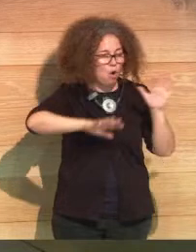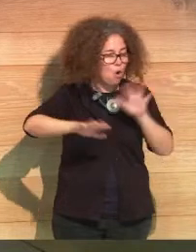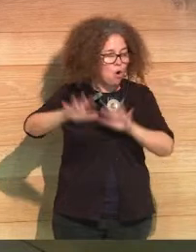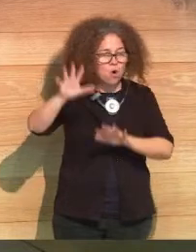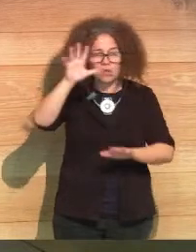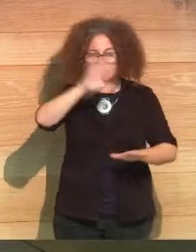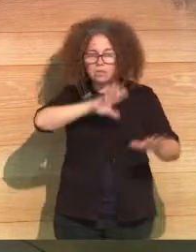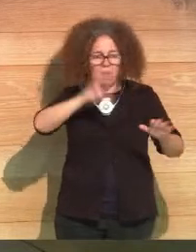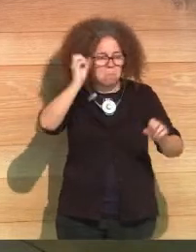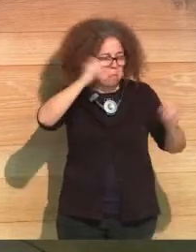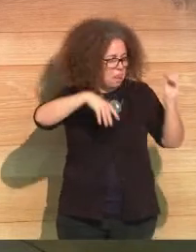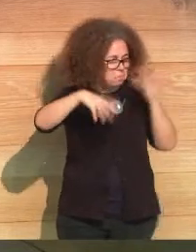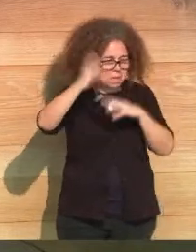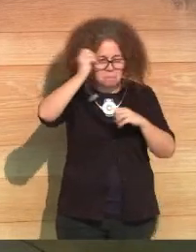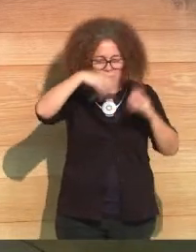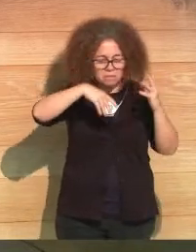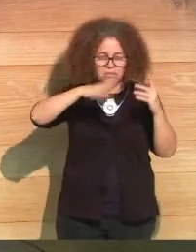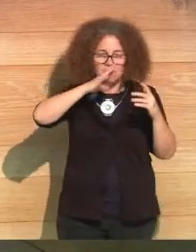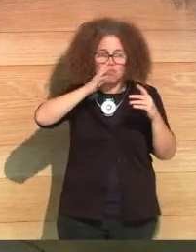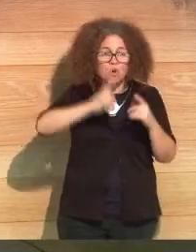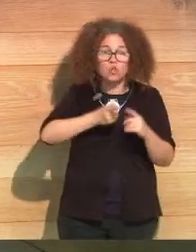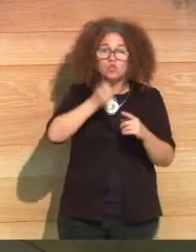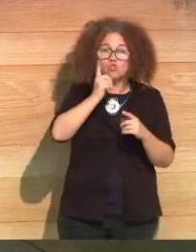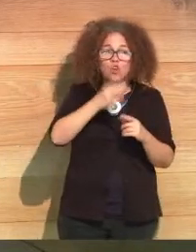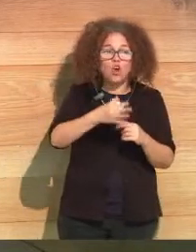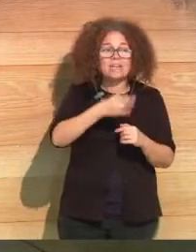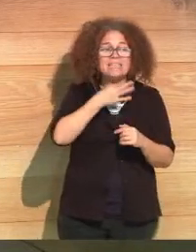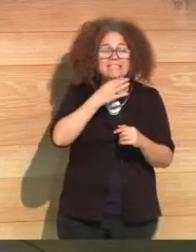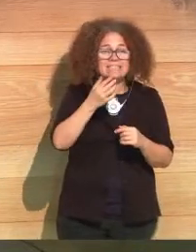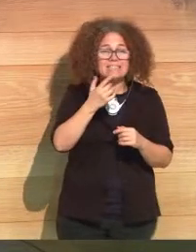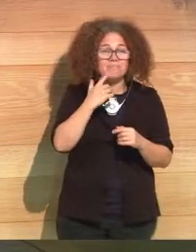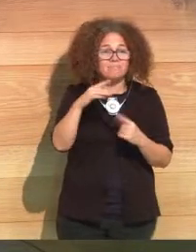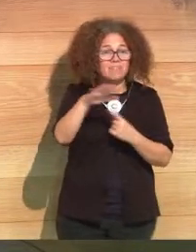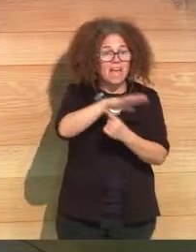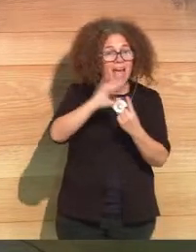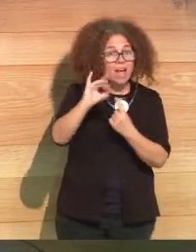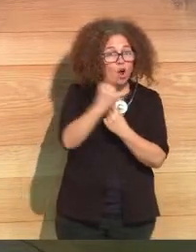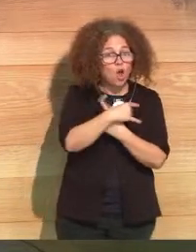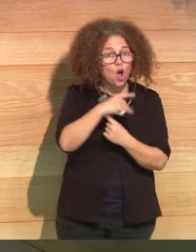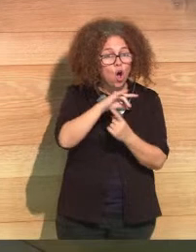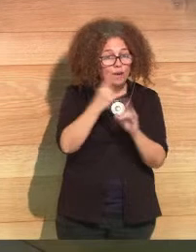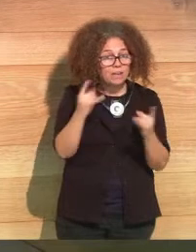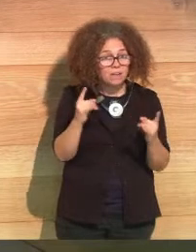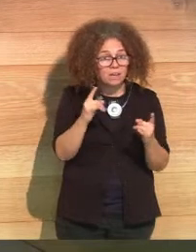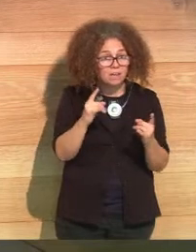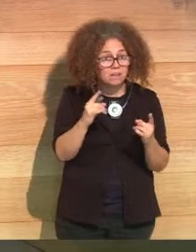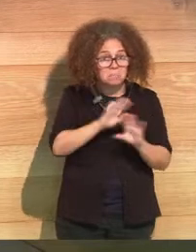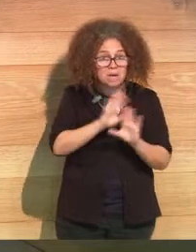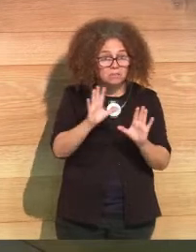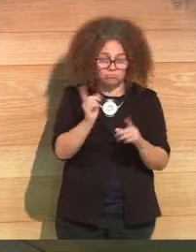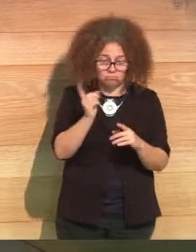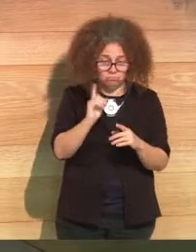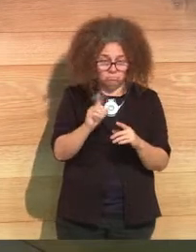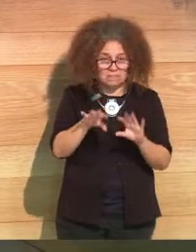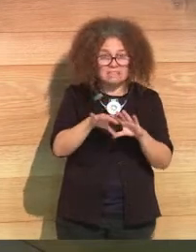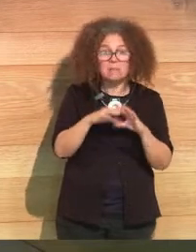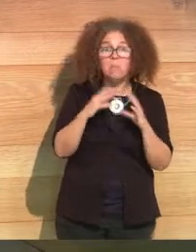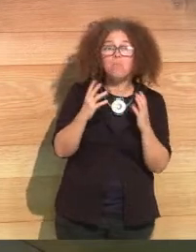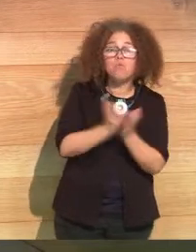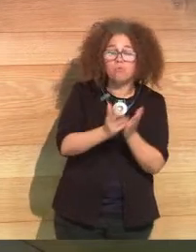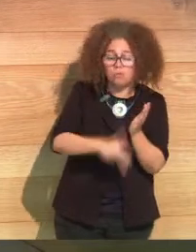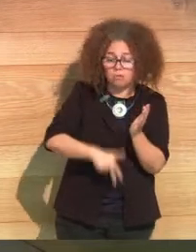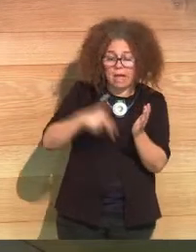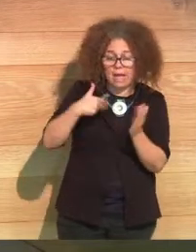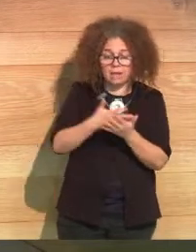an ecological crisis coming ahead of us, but also the state of the world right now is really shaking, and it's very hard to know where to